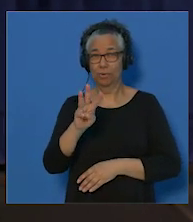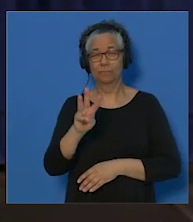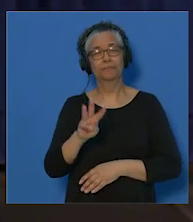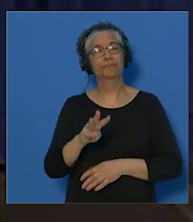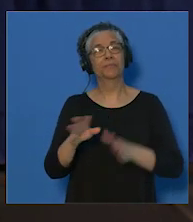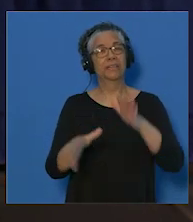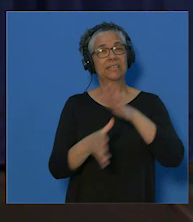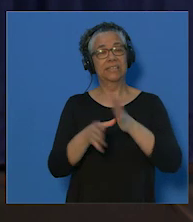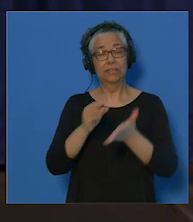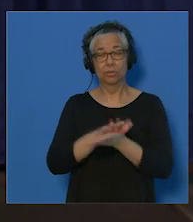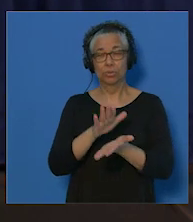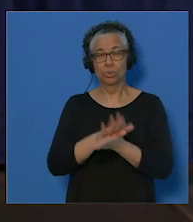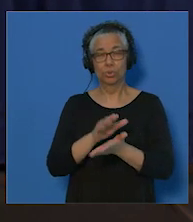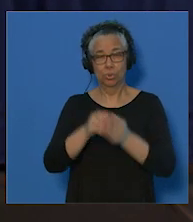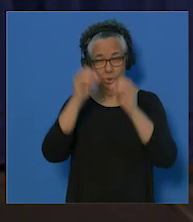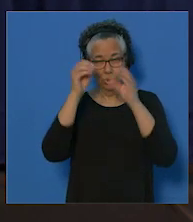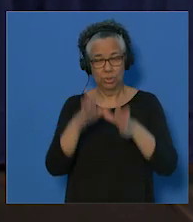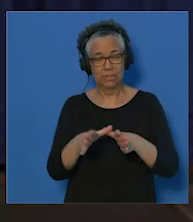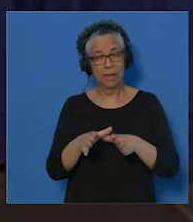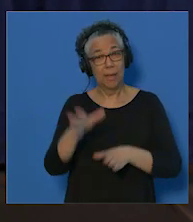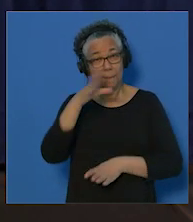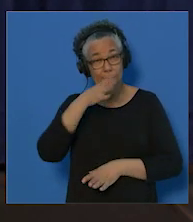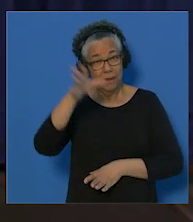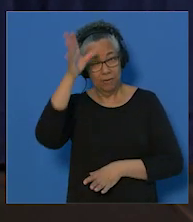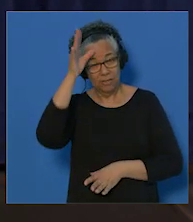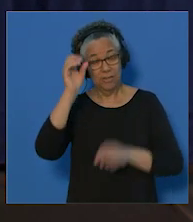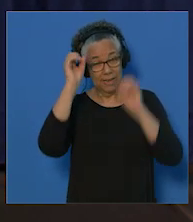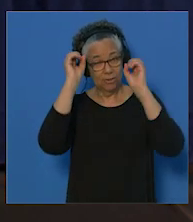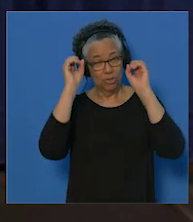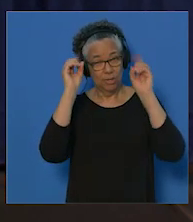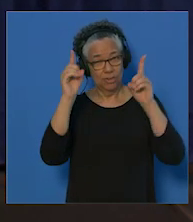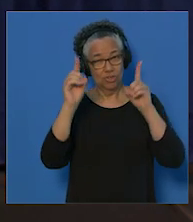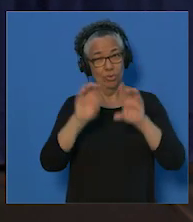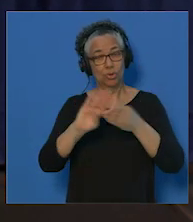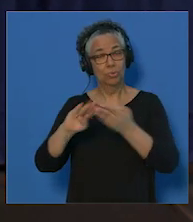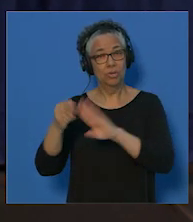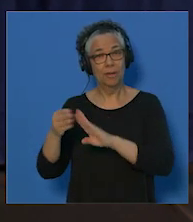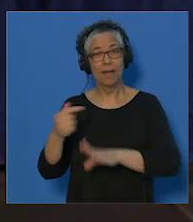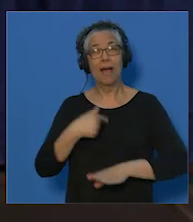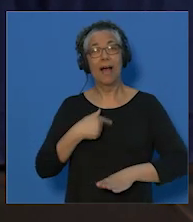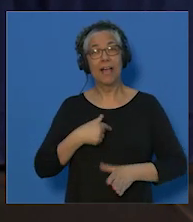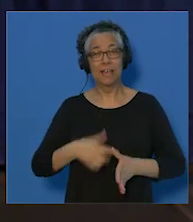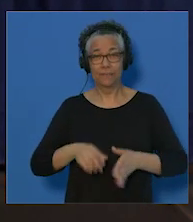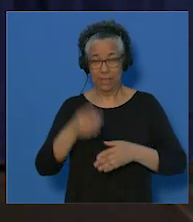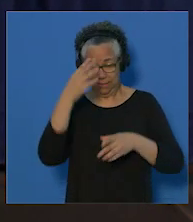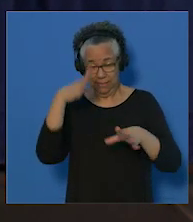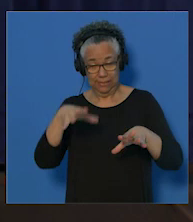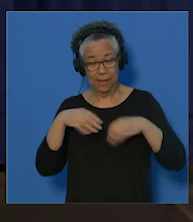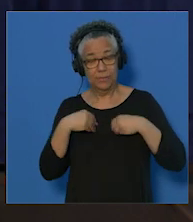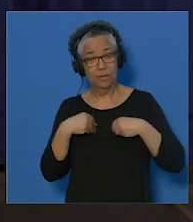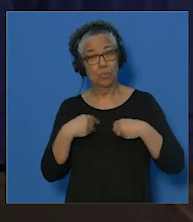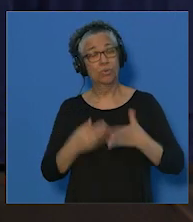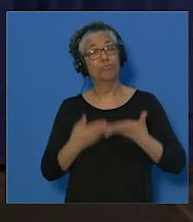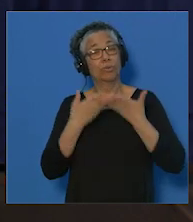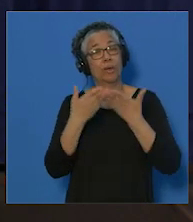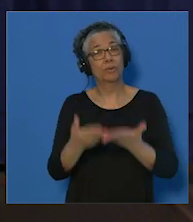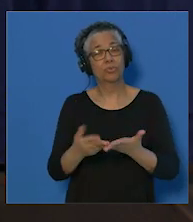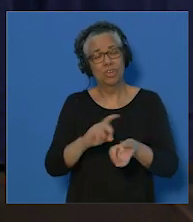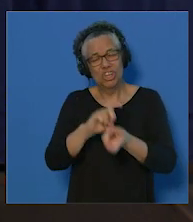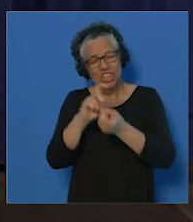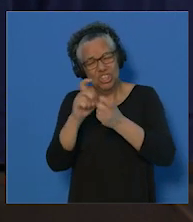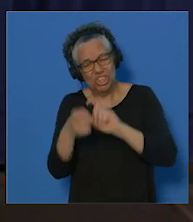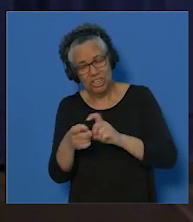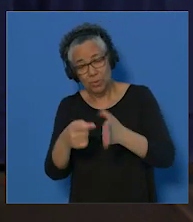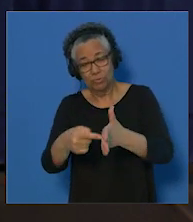our parents, and the educational community that I have agreed to the recommendations made to revise some of the requirements for our high school